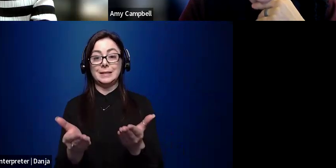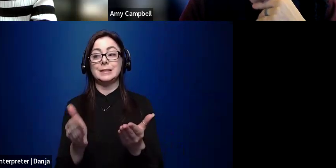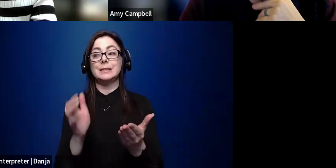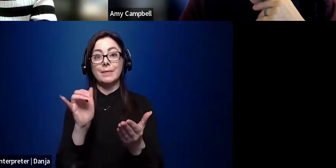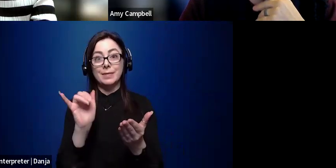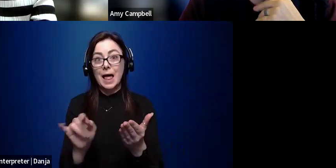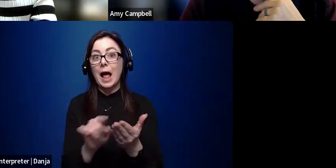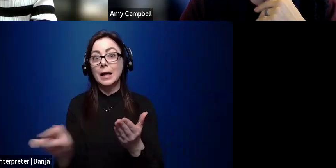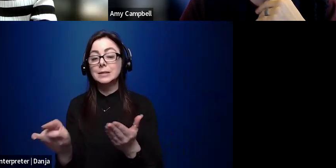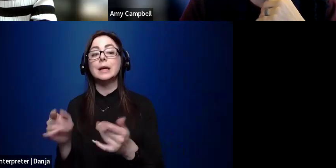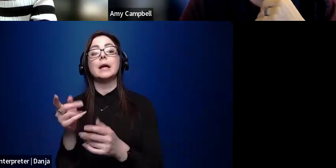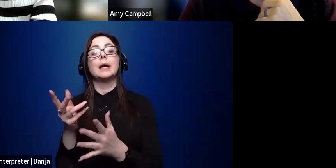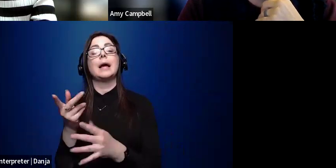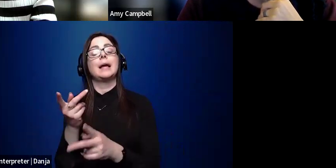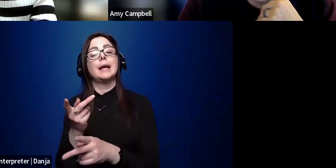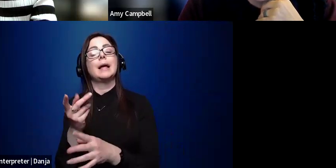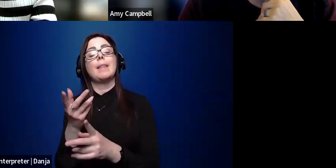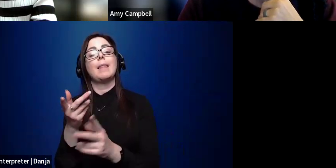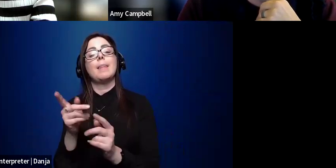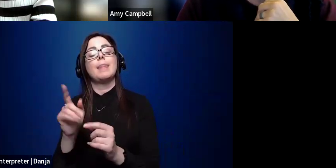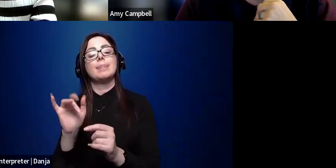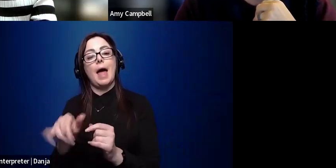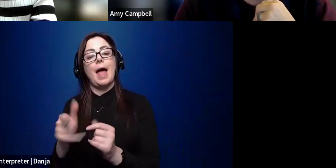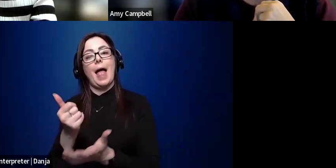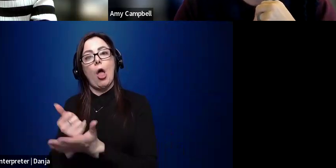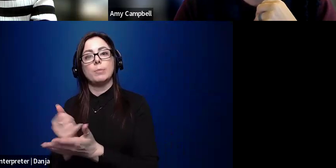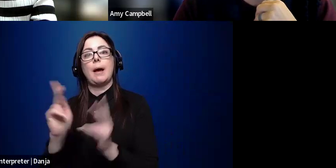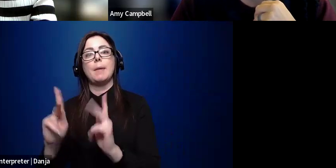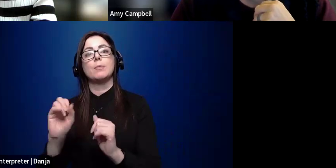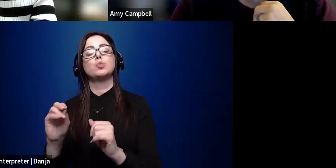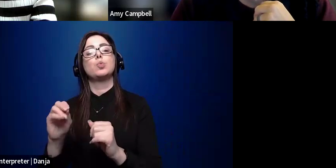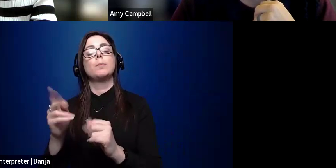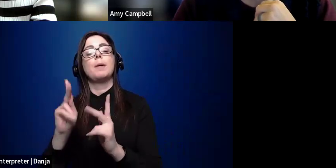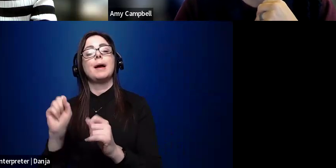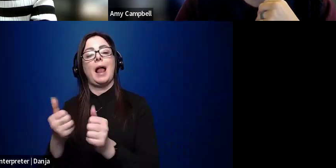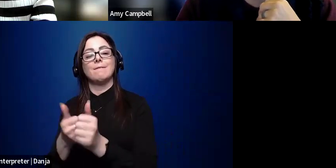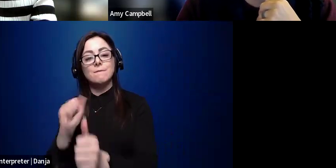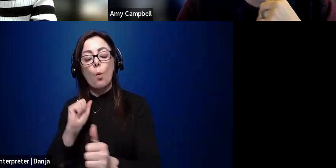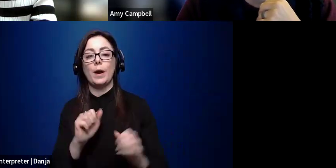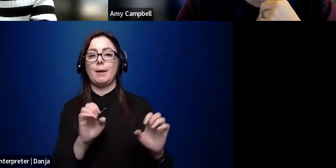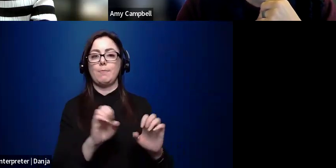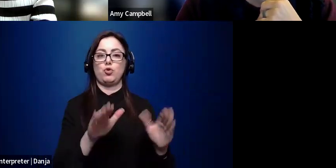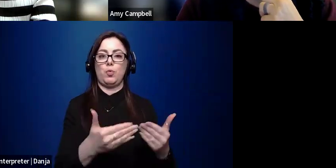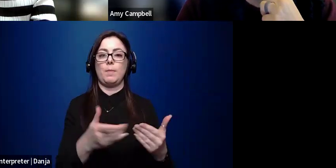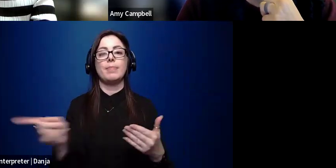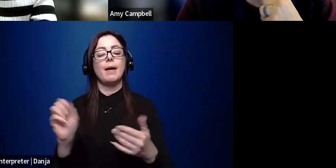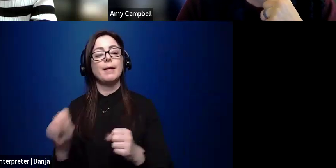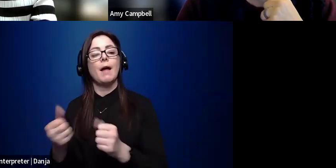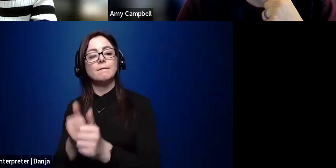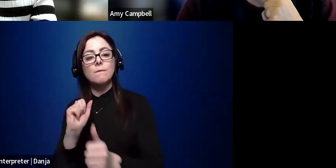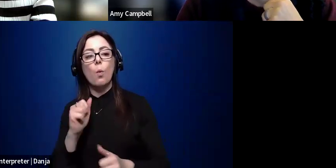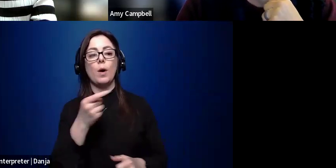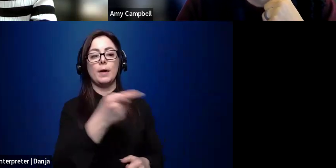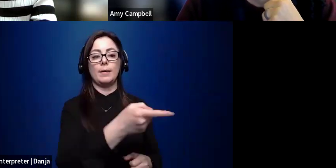out of the high cost institutions, out of the mental health institutions, out of the emergency rooms.